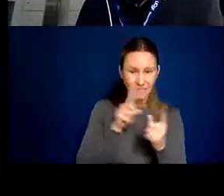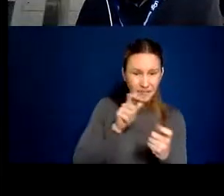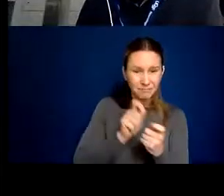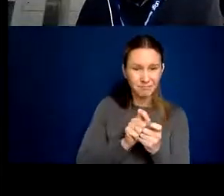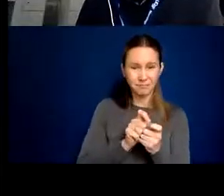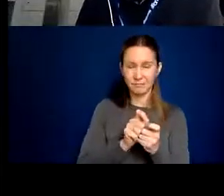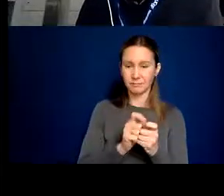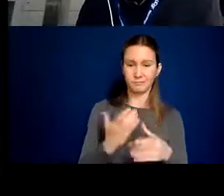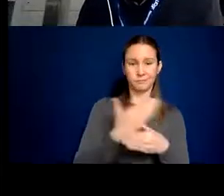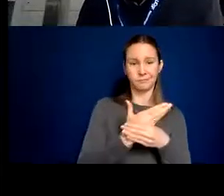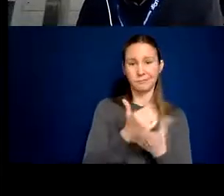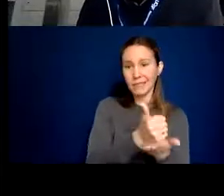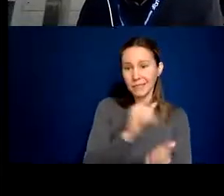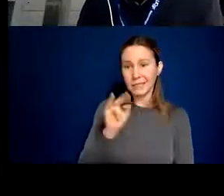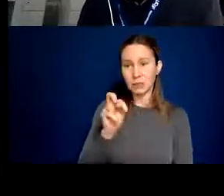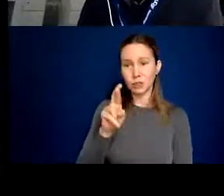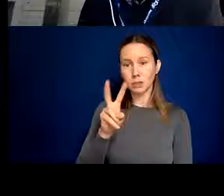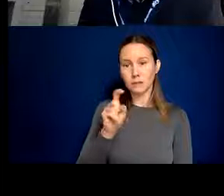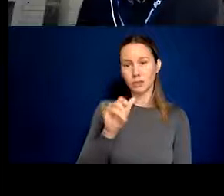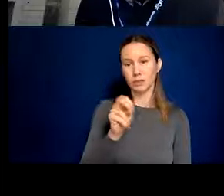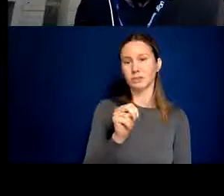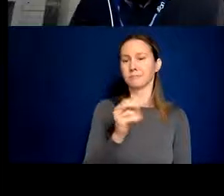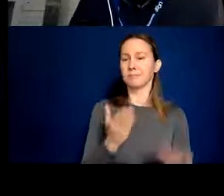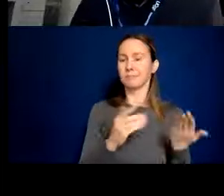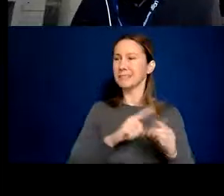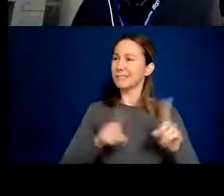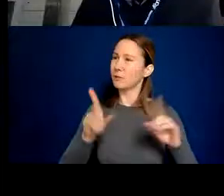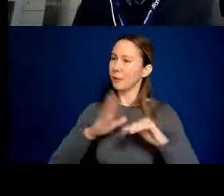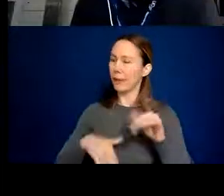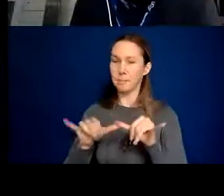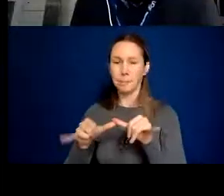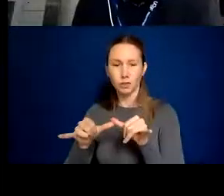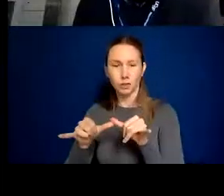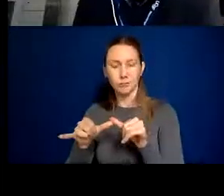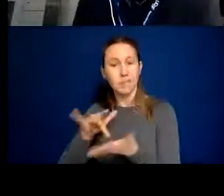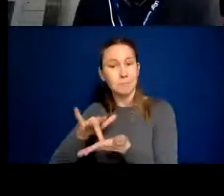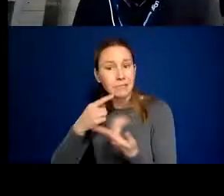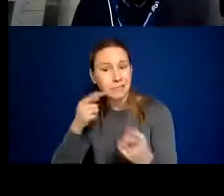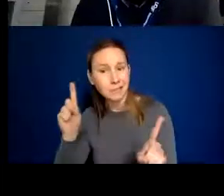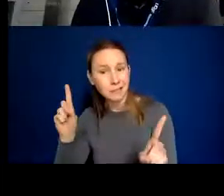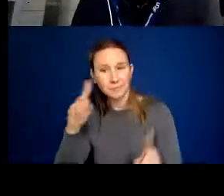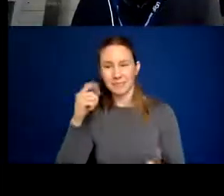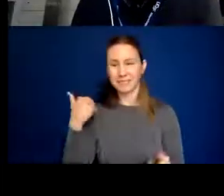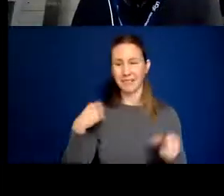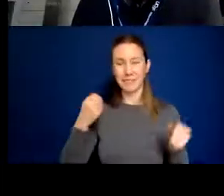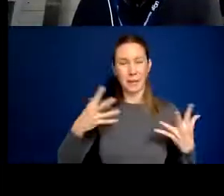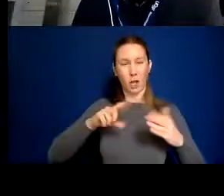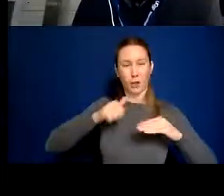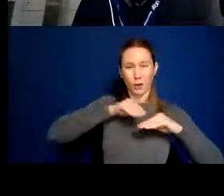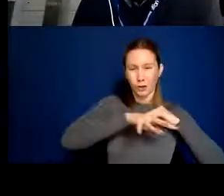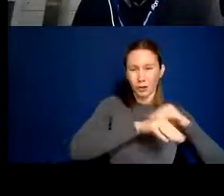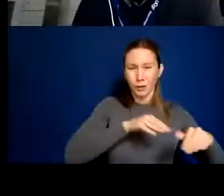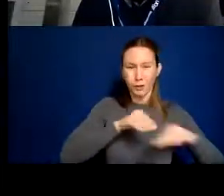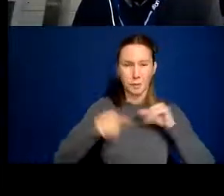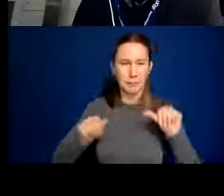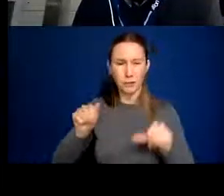same way that we measure the effectiveness of drugs, for example, because there are so many other variables that we